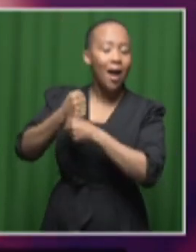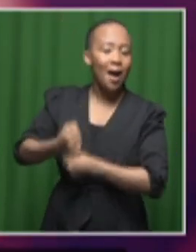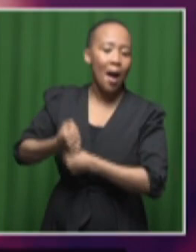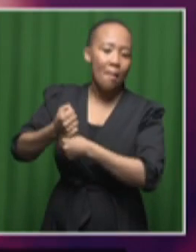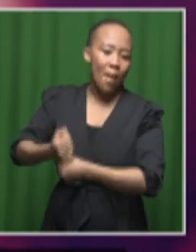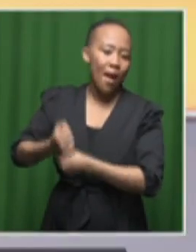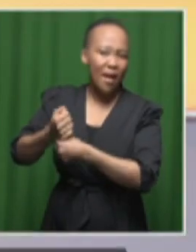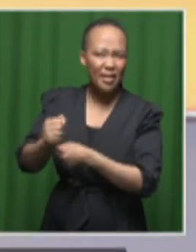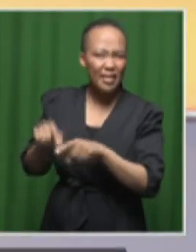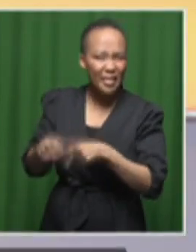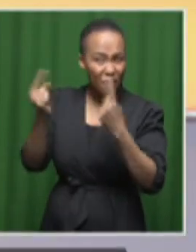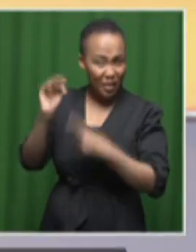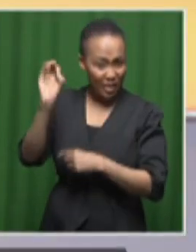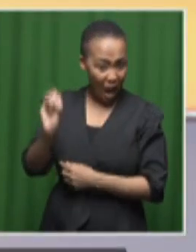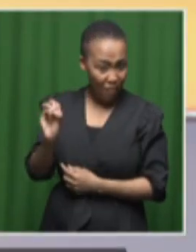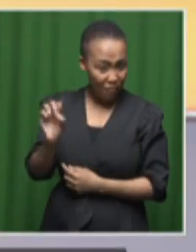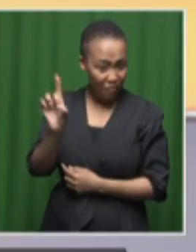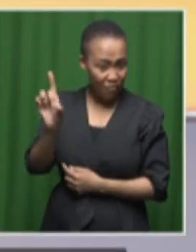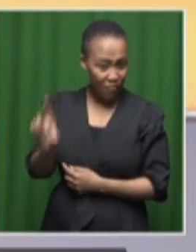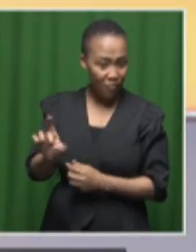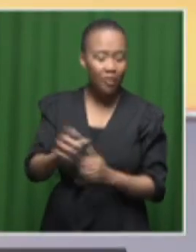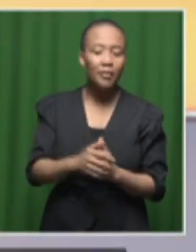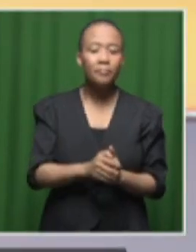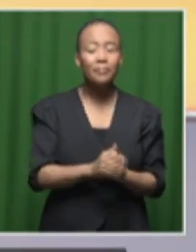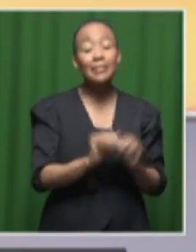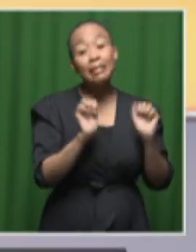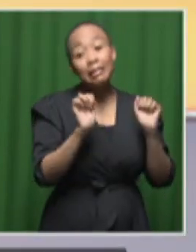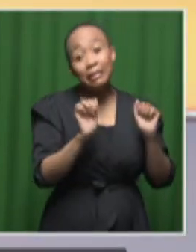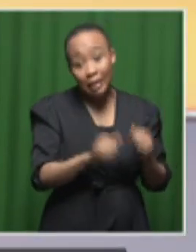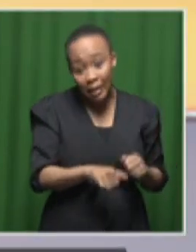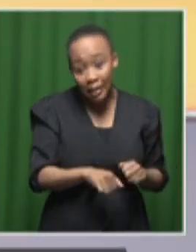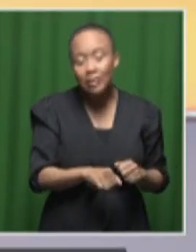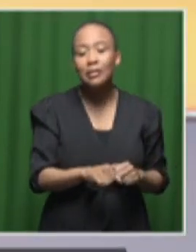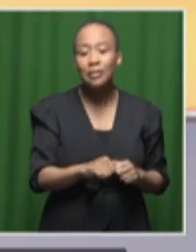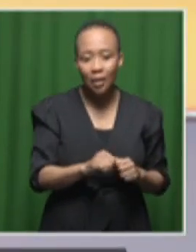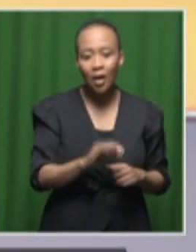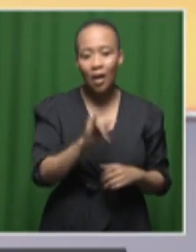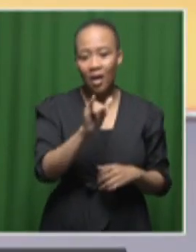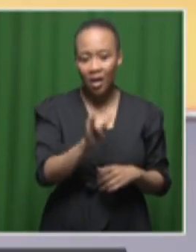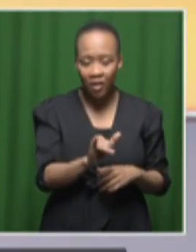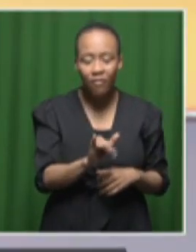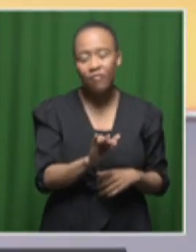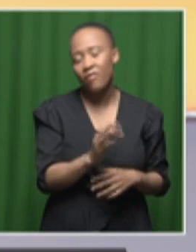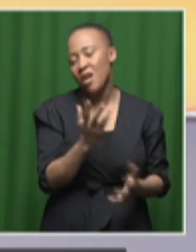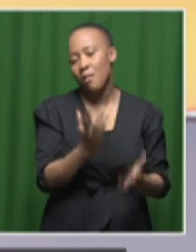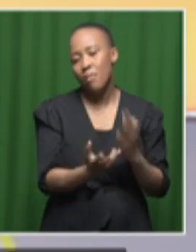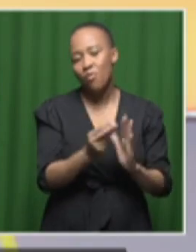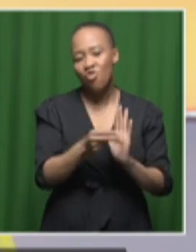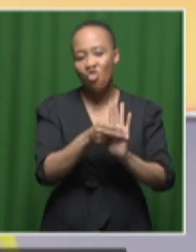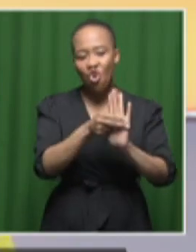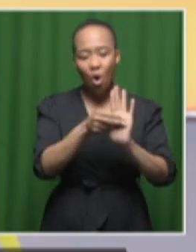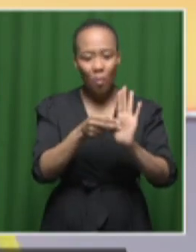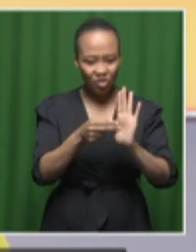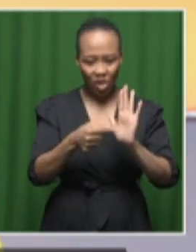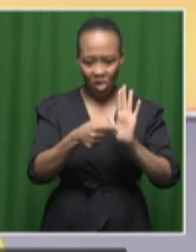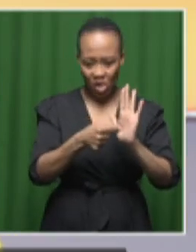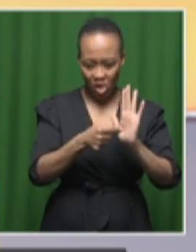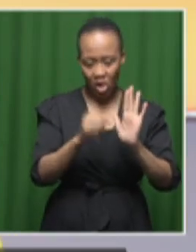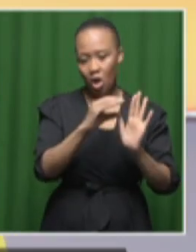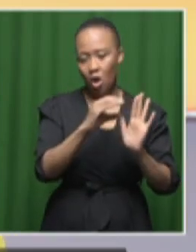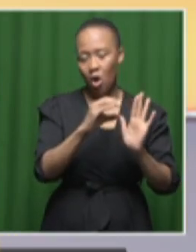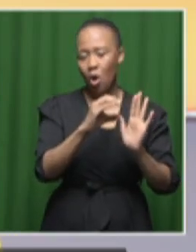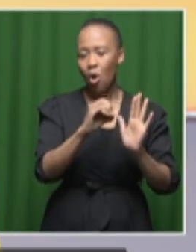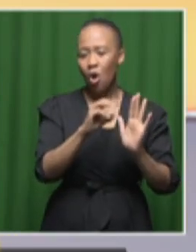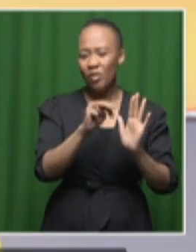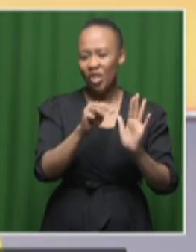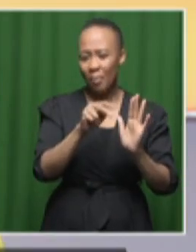in that? Yes, absolutely. And I think it's about measurement. So I think when you're a commercial brand, you tend to have a lot more pressure to